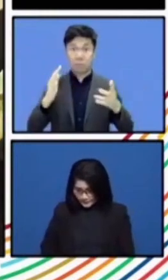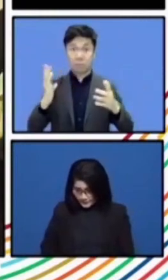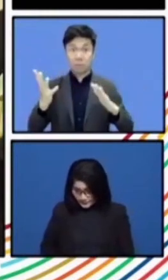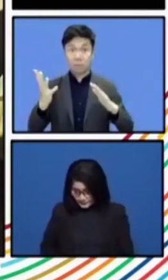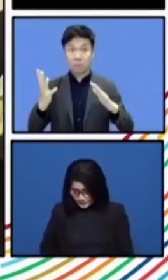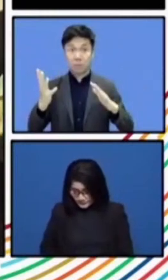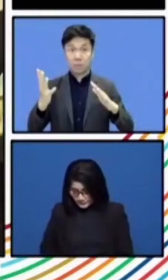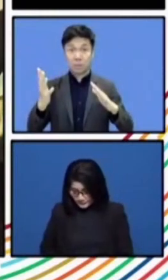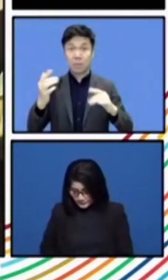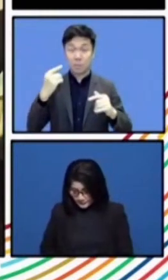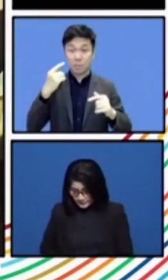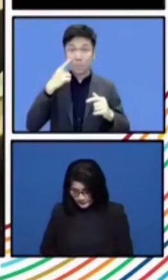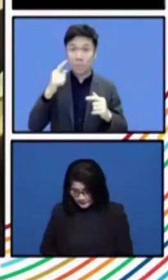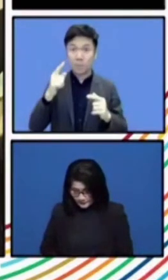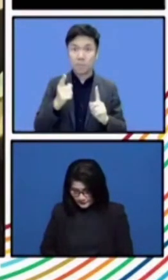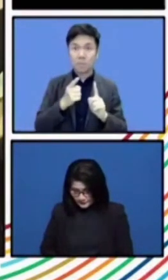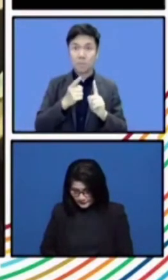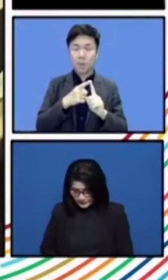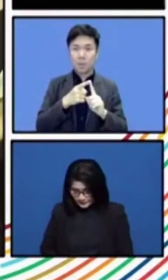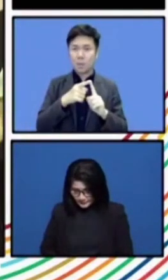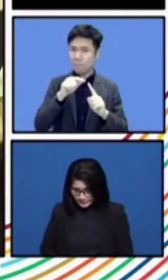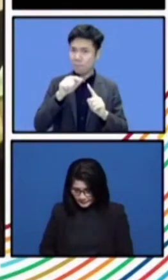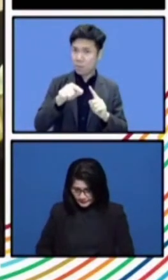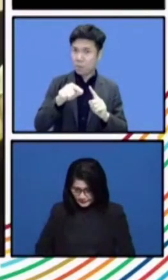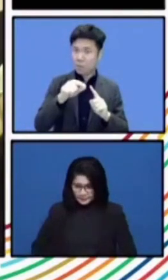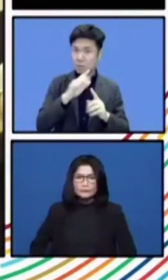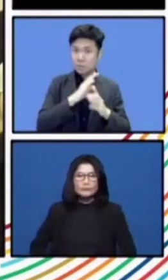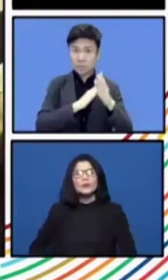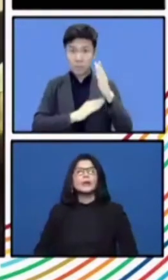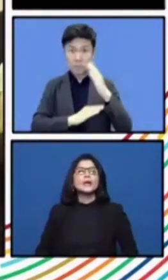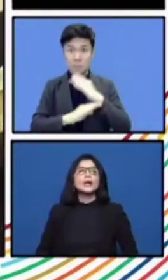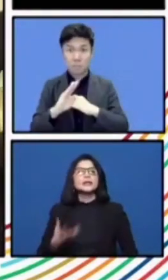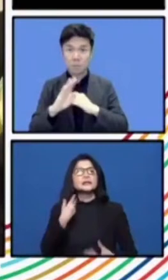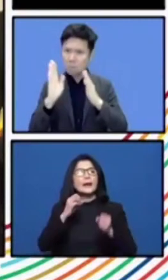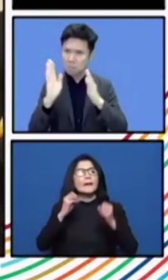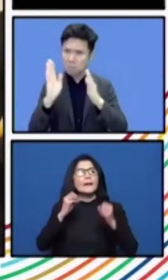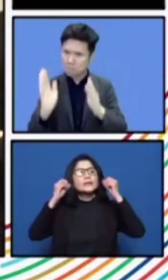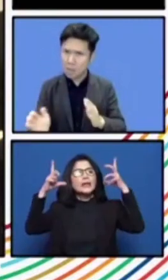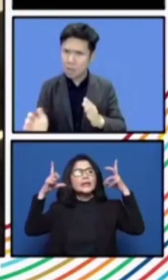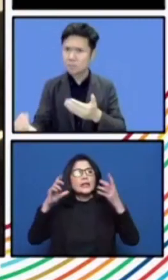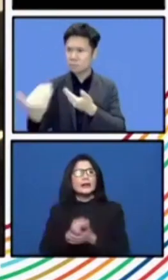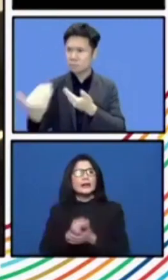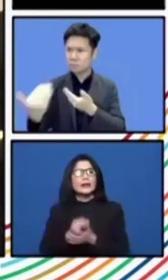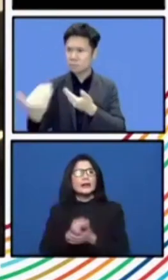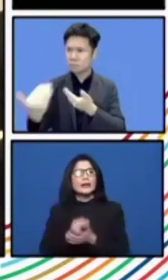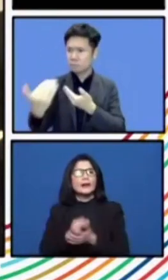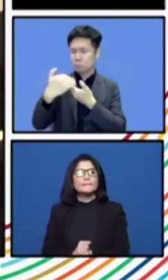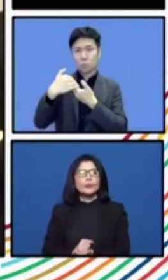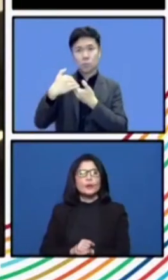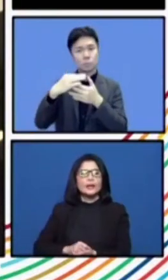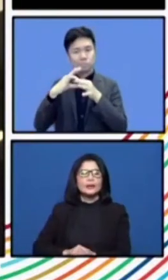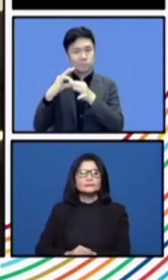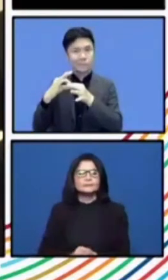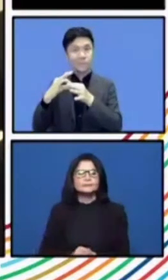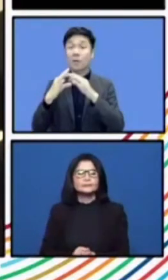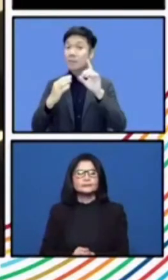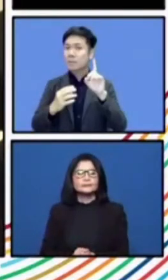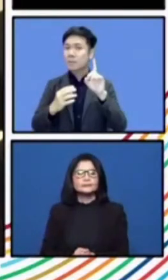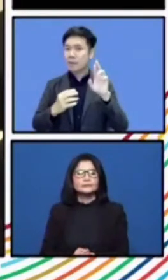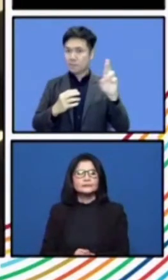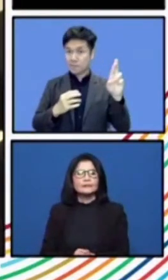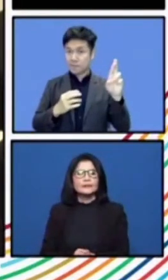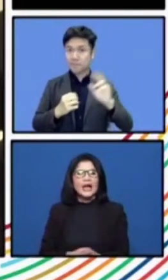engaging persons with disabilities in disaster risk reduction measures the challenges they may face require